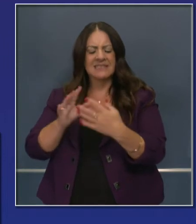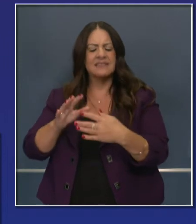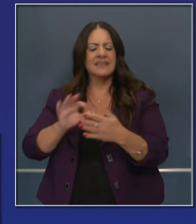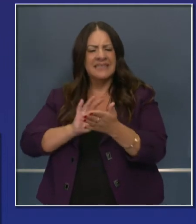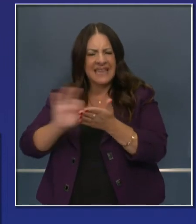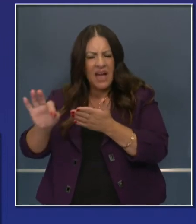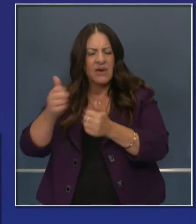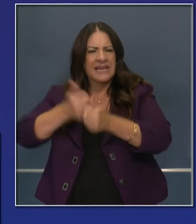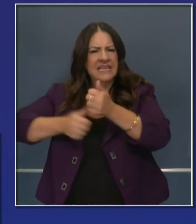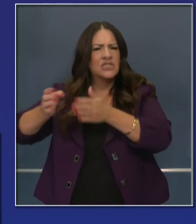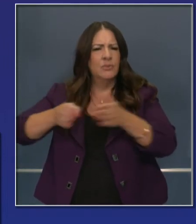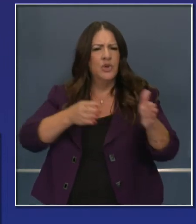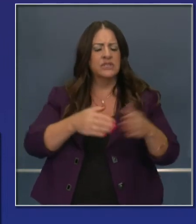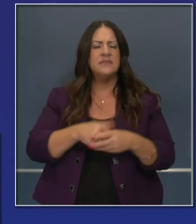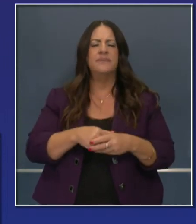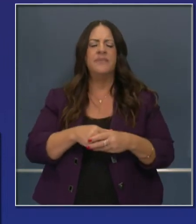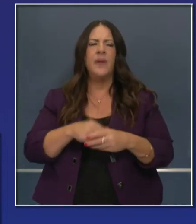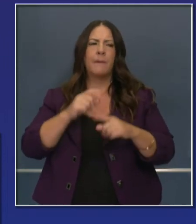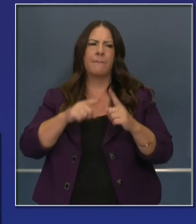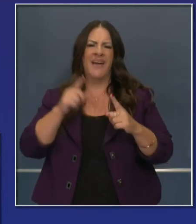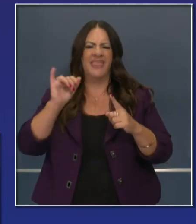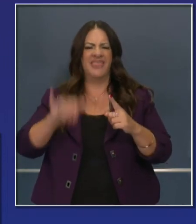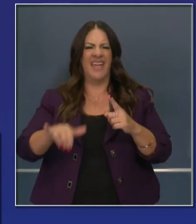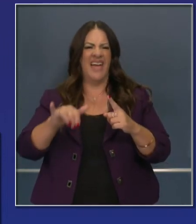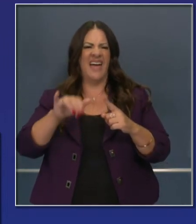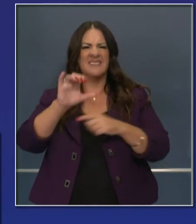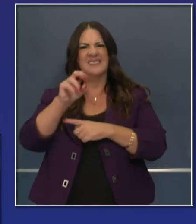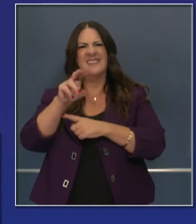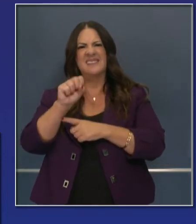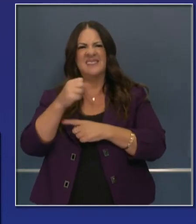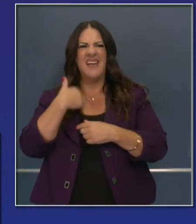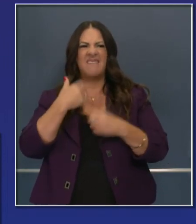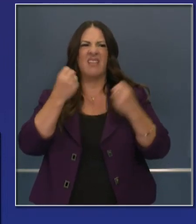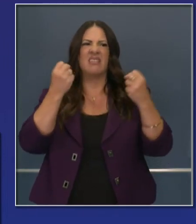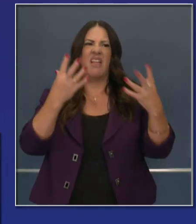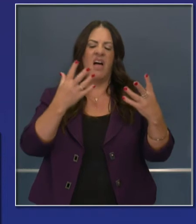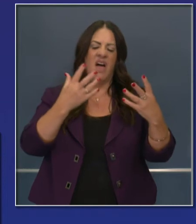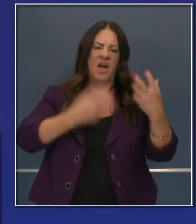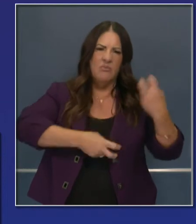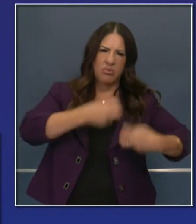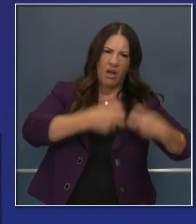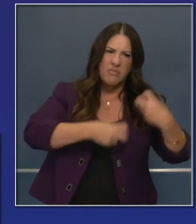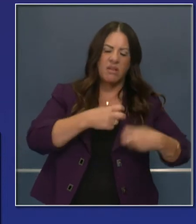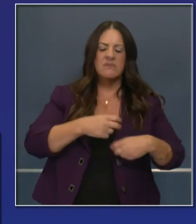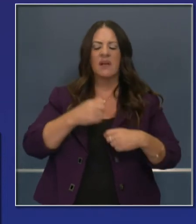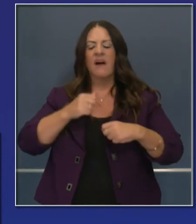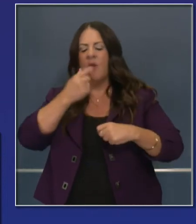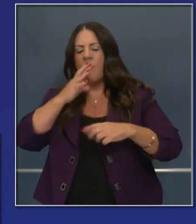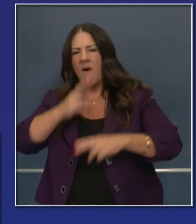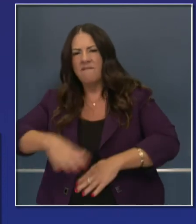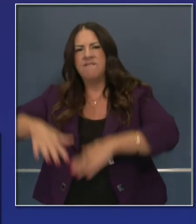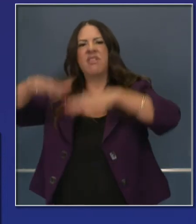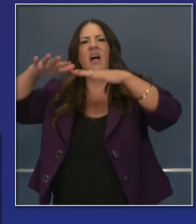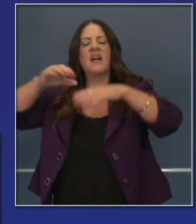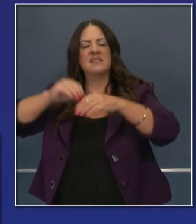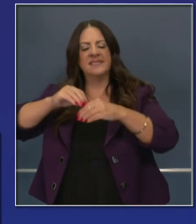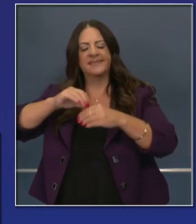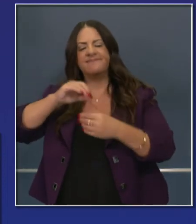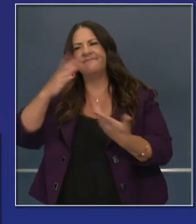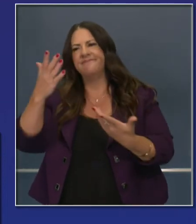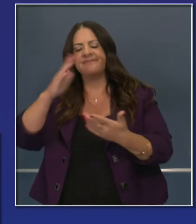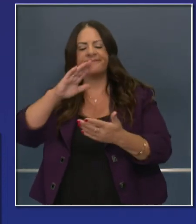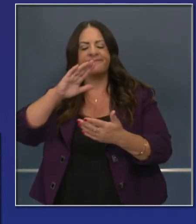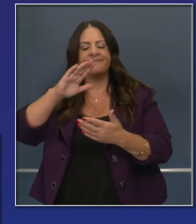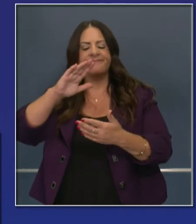been impacted by a myriad of issues, be it floods in certain parts of the country, fires out here on the West Coast,